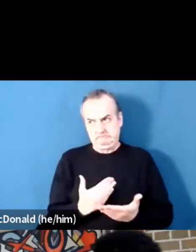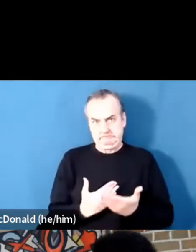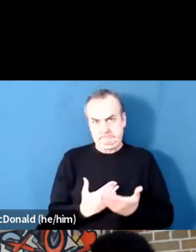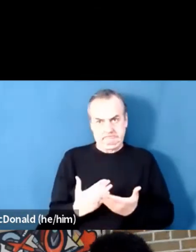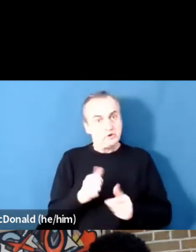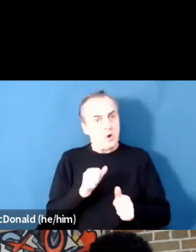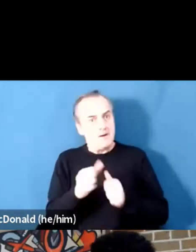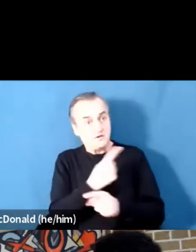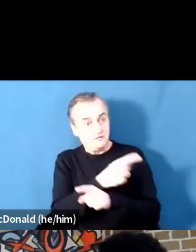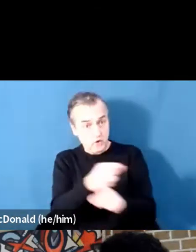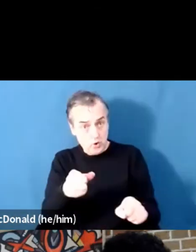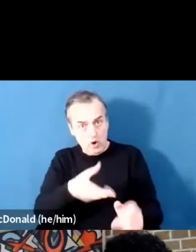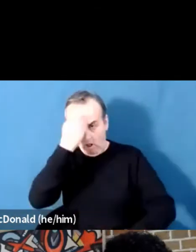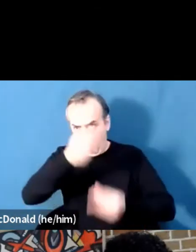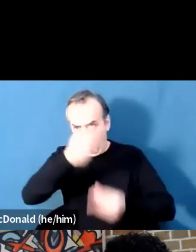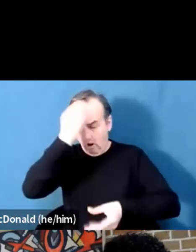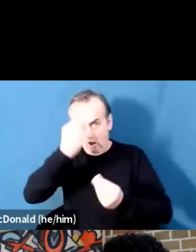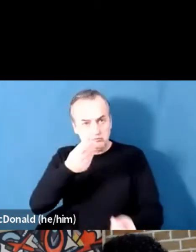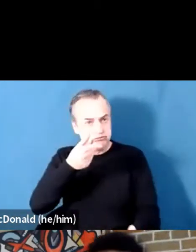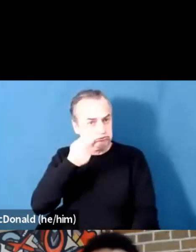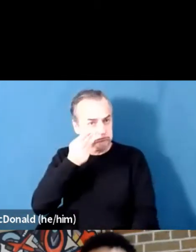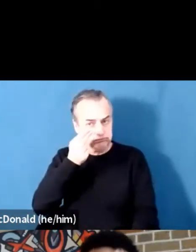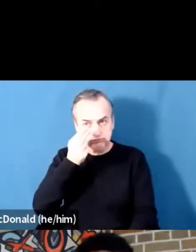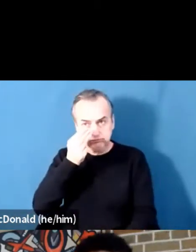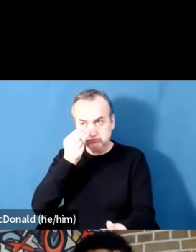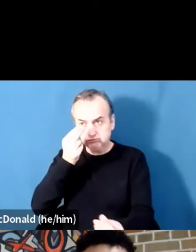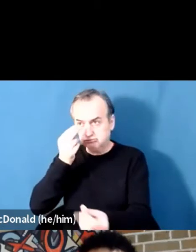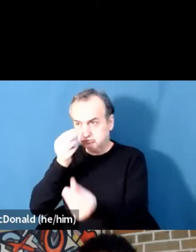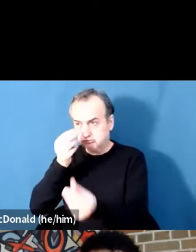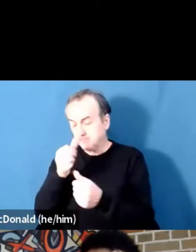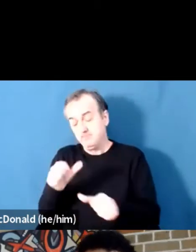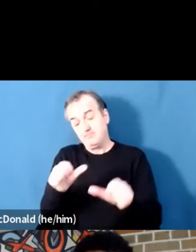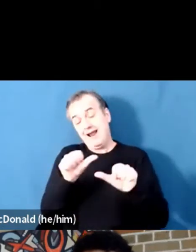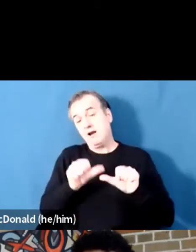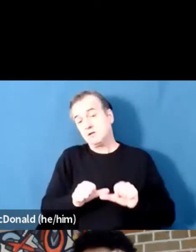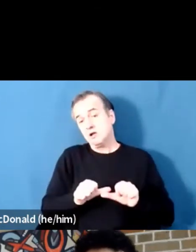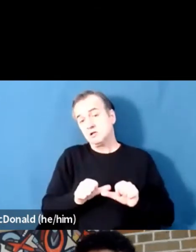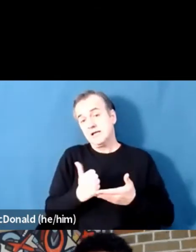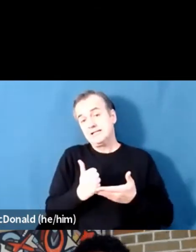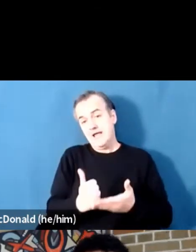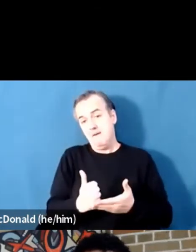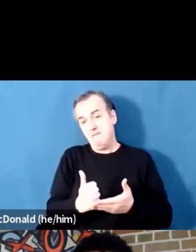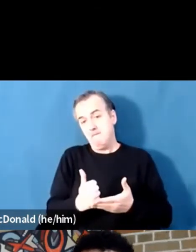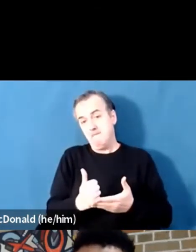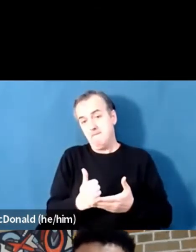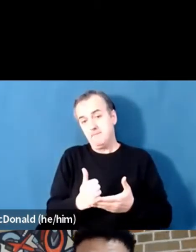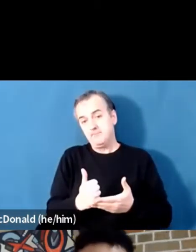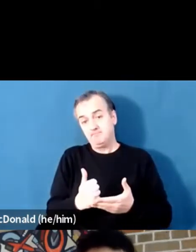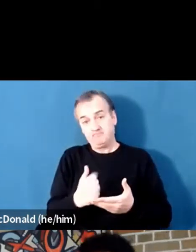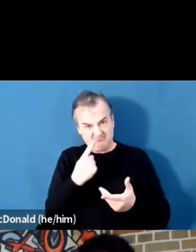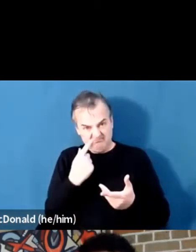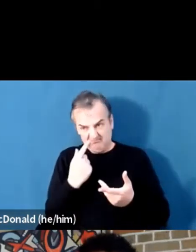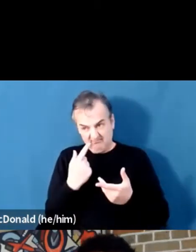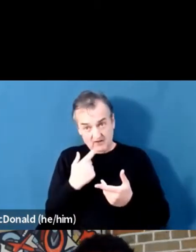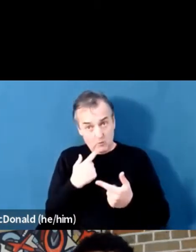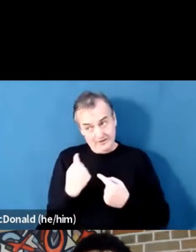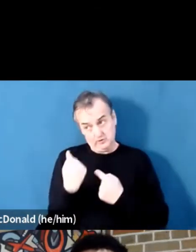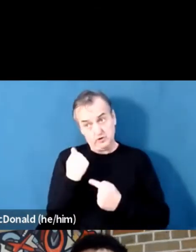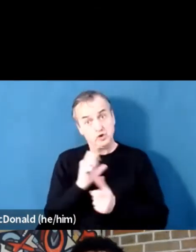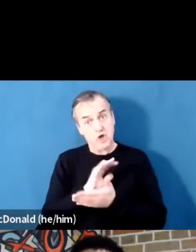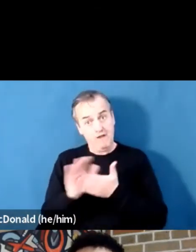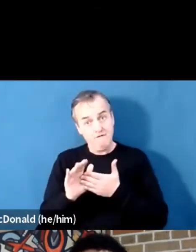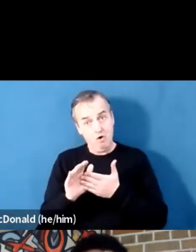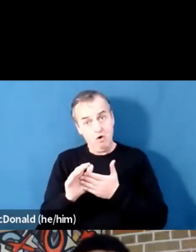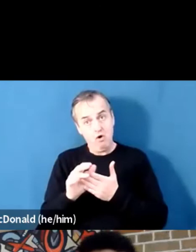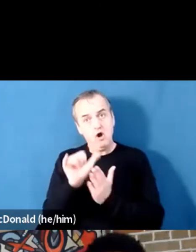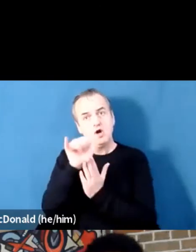my disposal. This is one I made up when I was at Channel 4 Screenwriters, but I almost got a round of applause for it. We